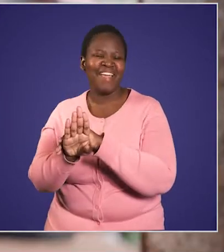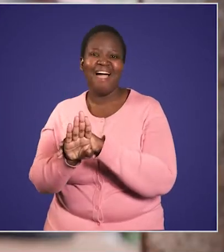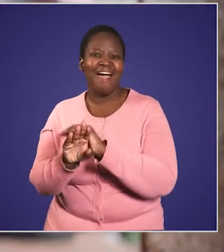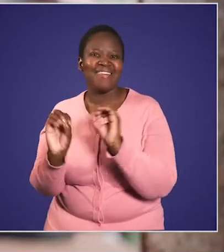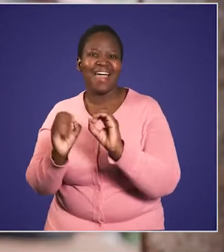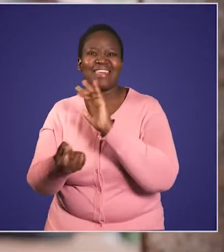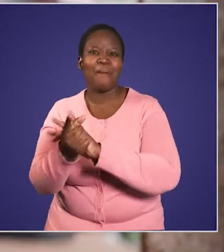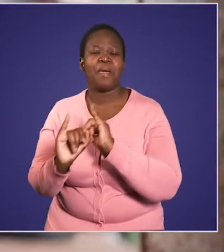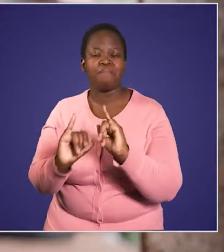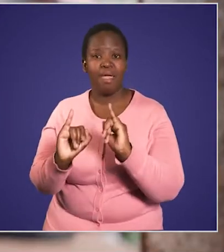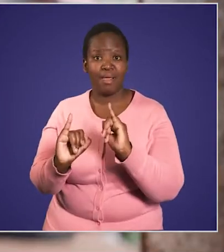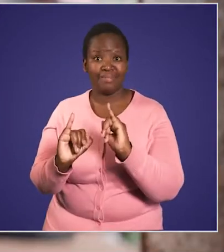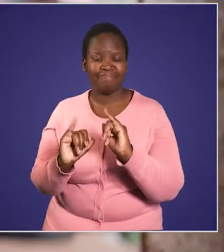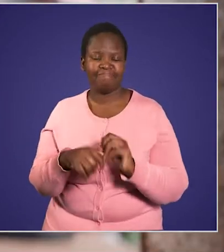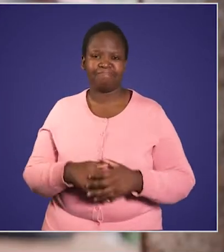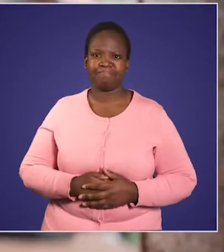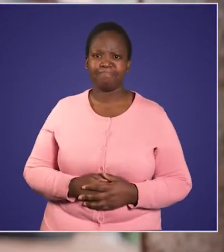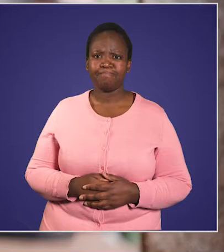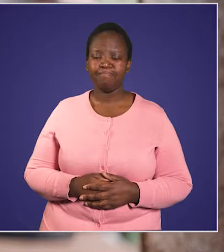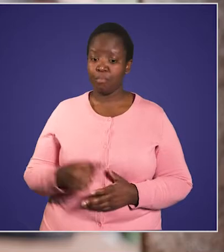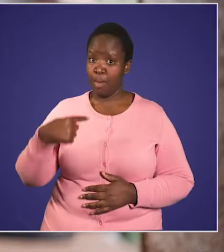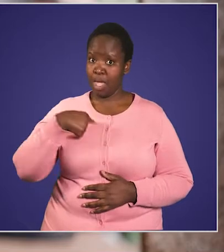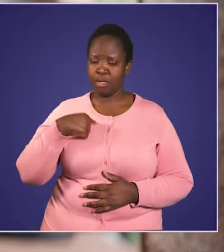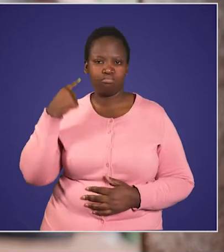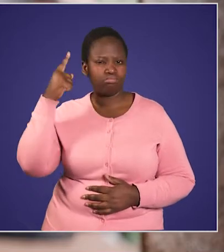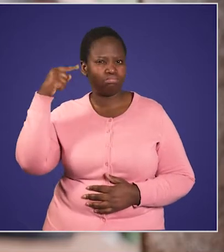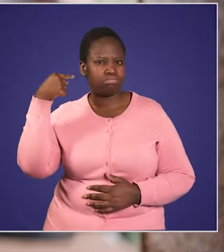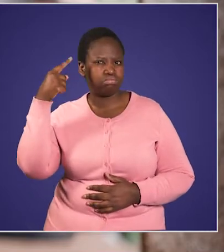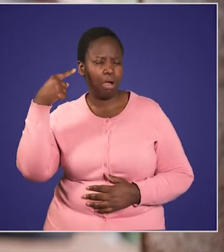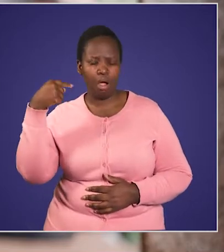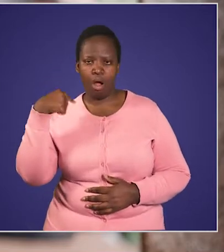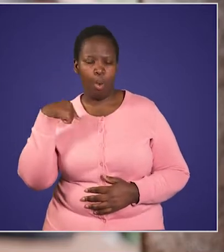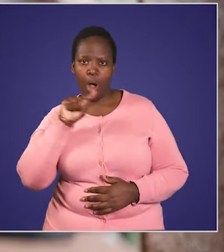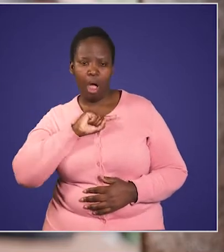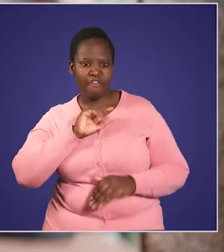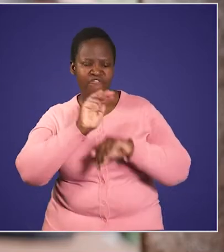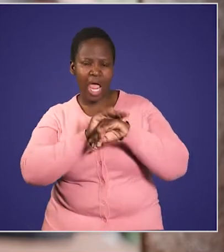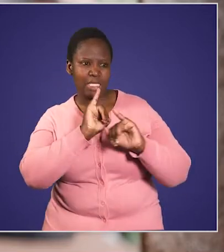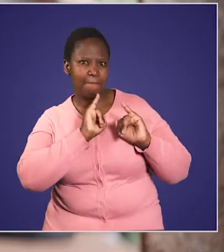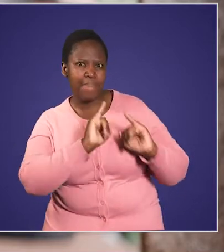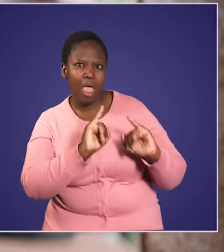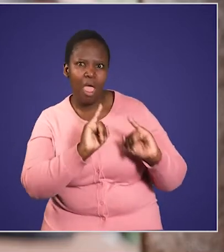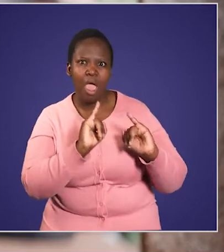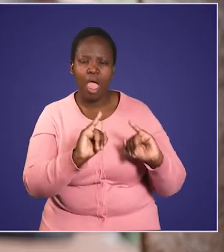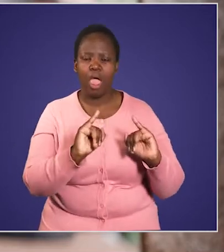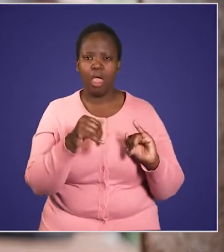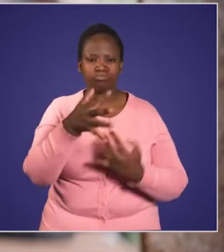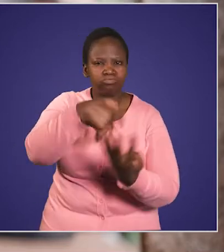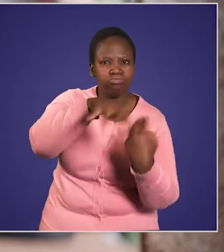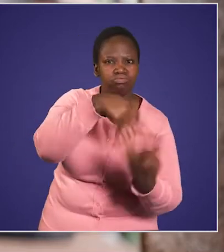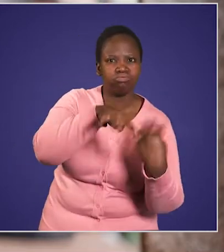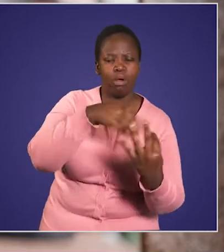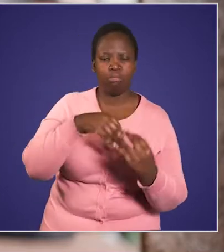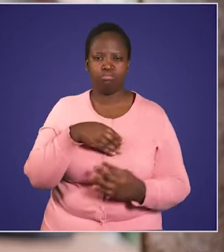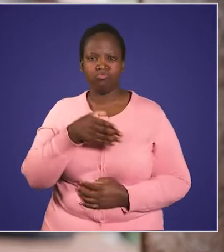went a little bit crazy because I engaged myself in a bad company, and my friends